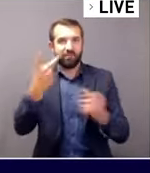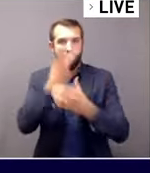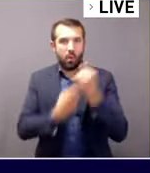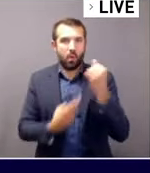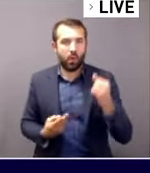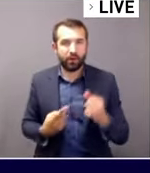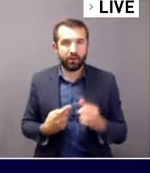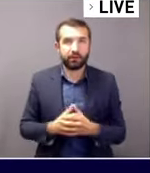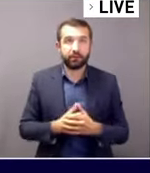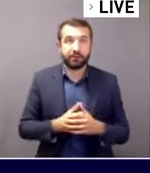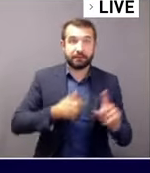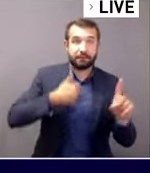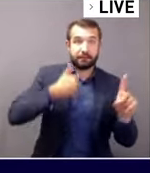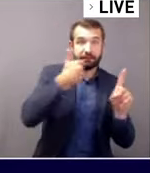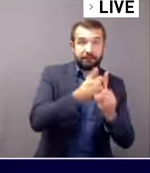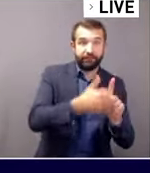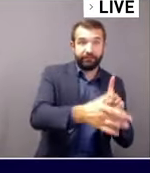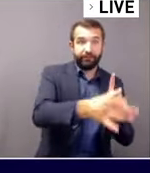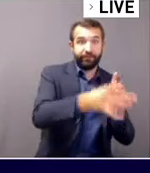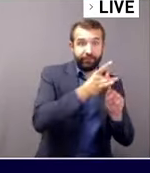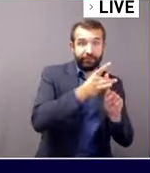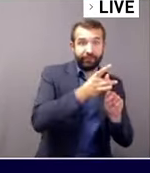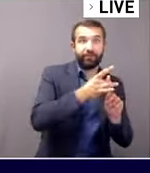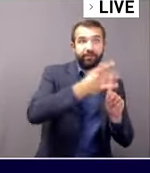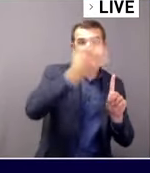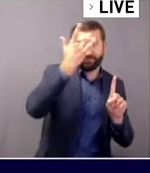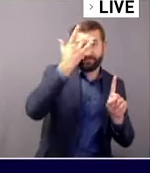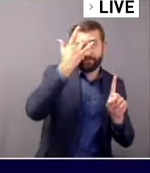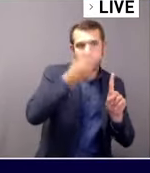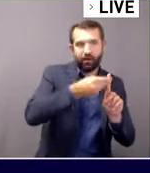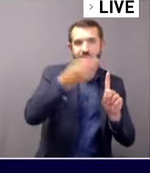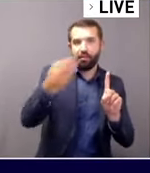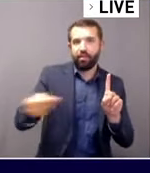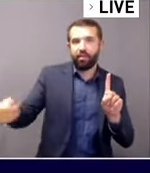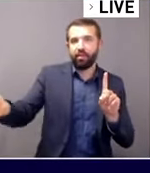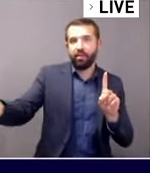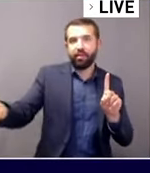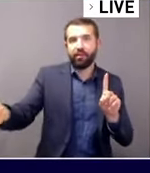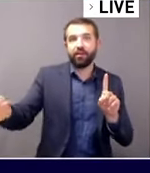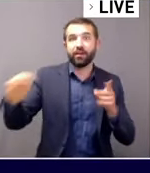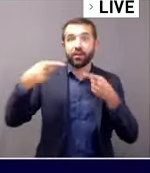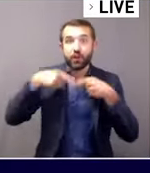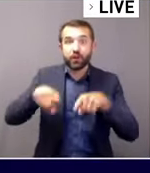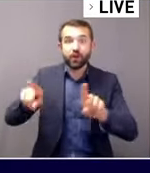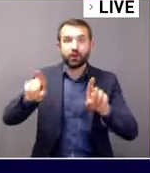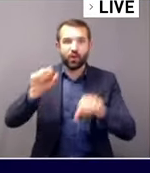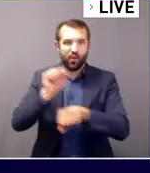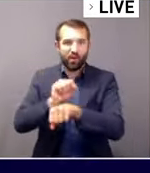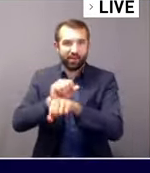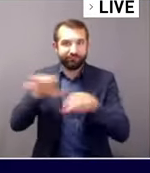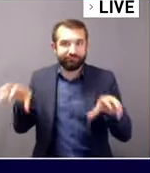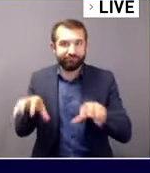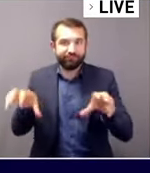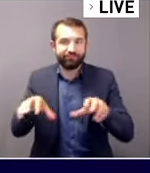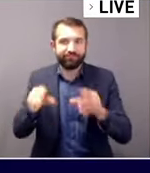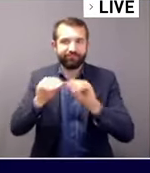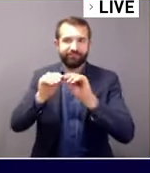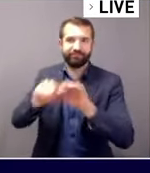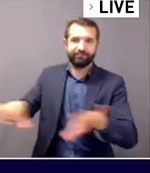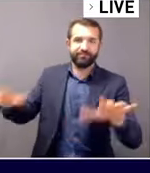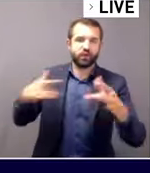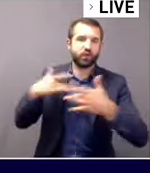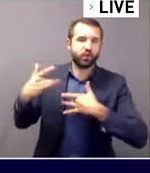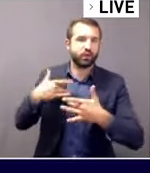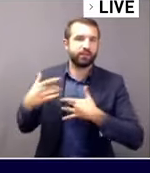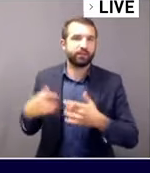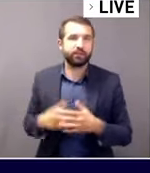be getting infected as part of their job, but also that they could have been infected in the community and completely unknowingly introduced